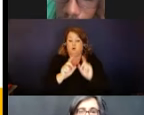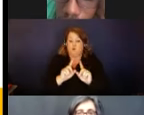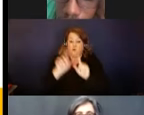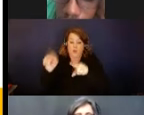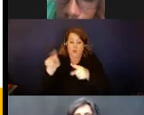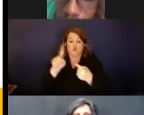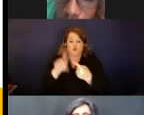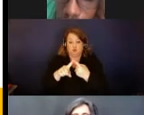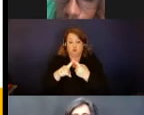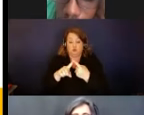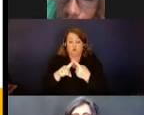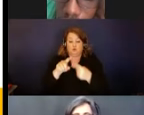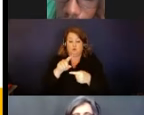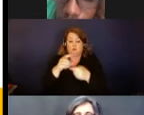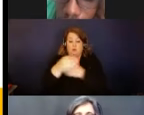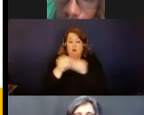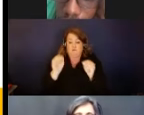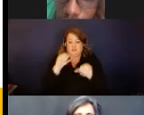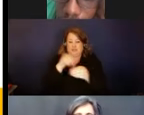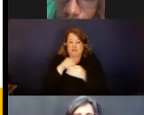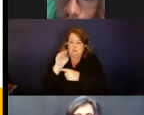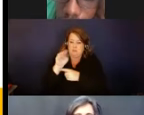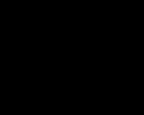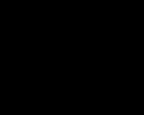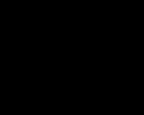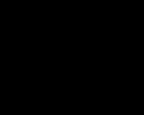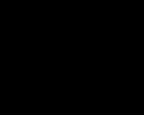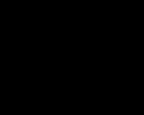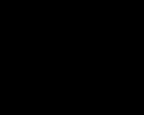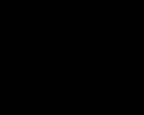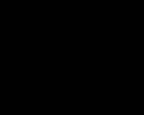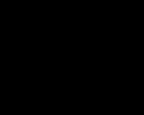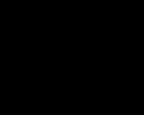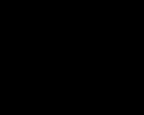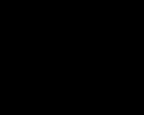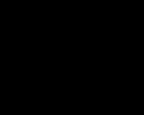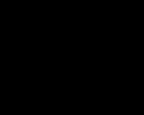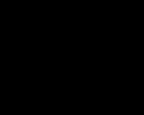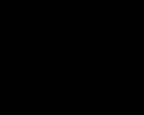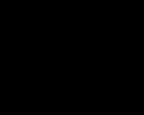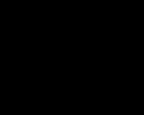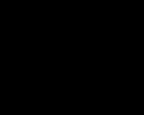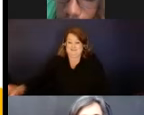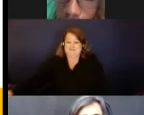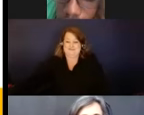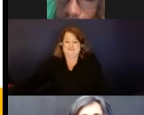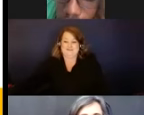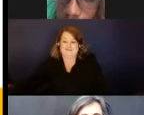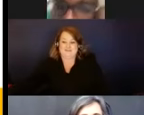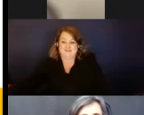office in the bus mall, and we had to call my mom to come and get me,